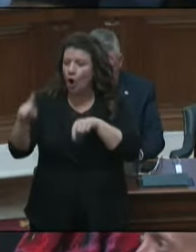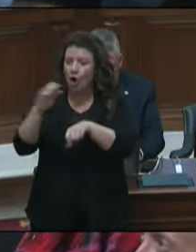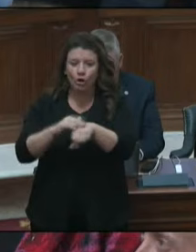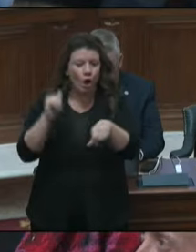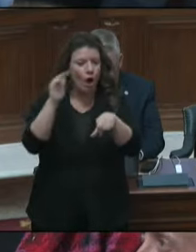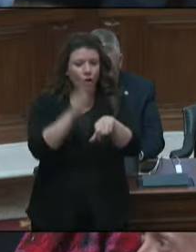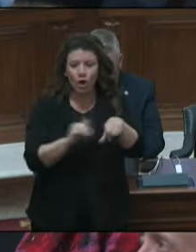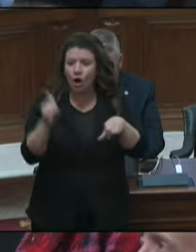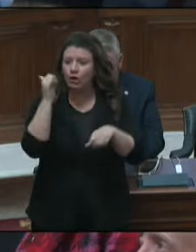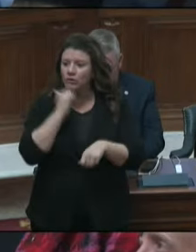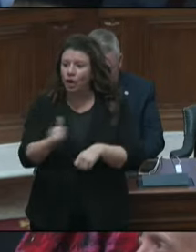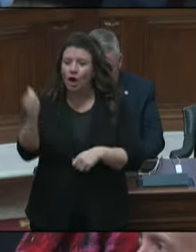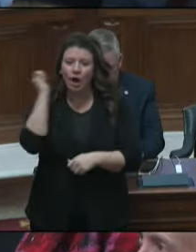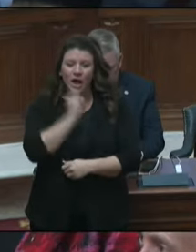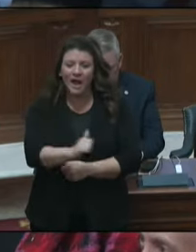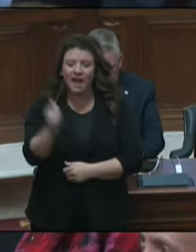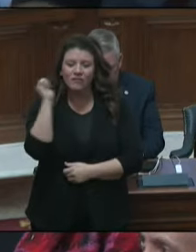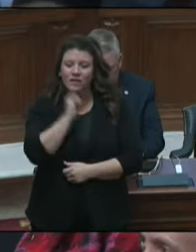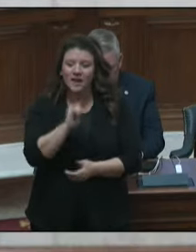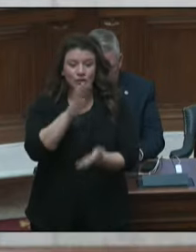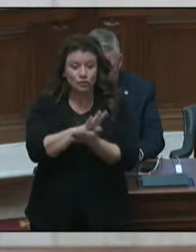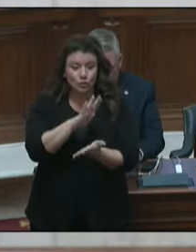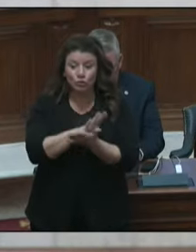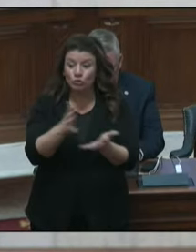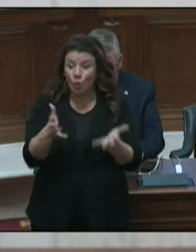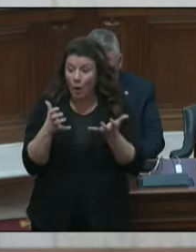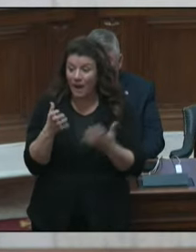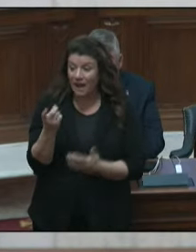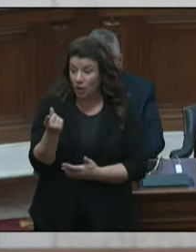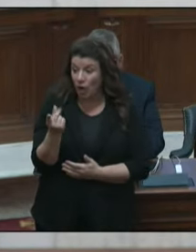every day of schools wanting a dog.